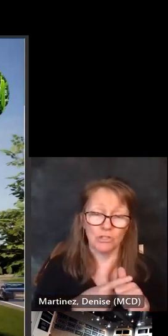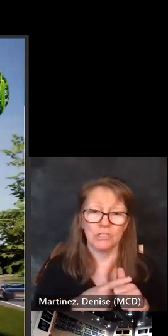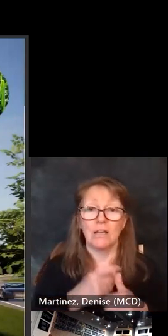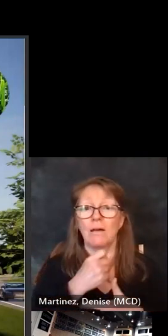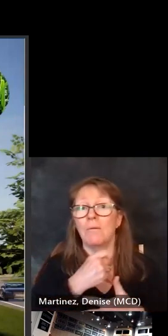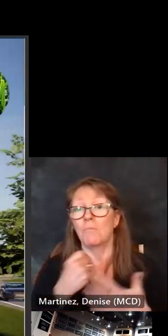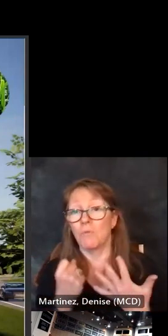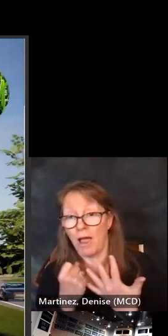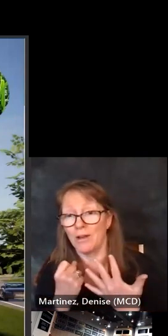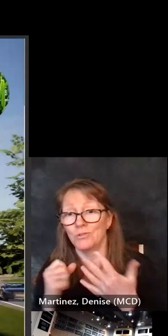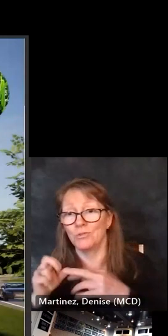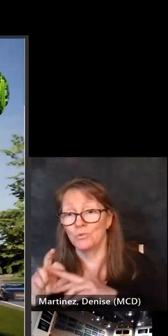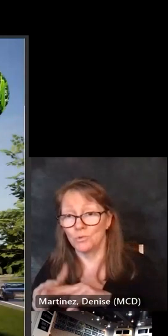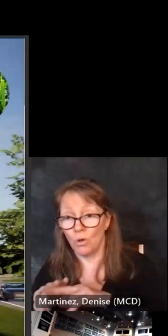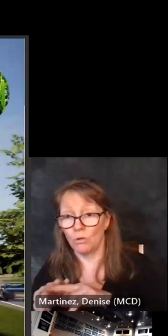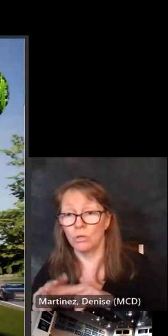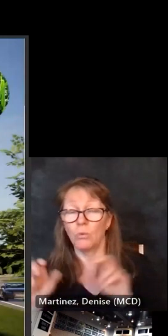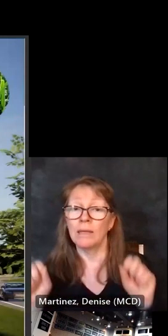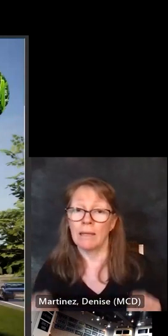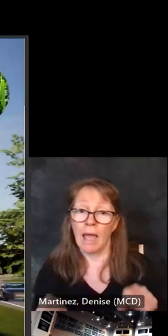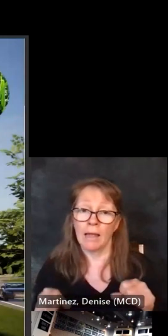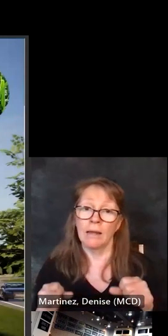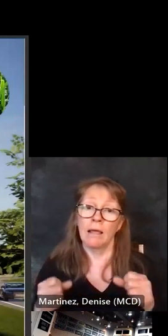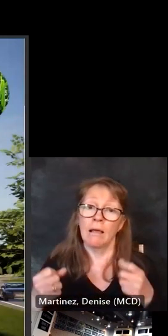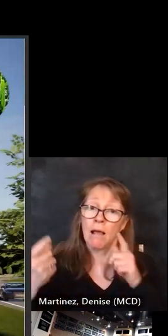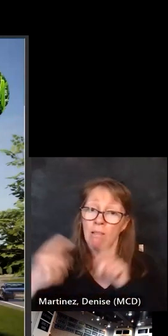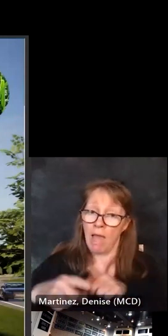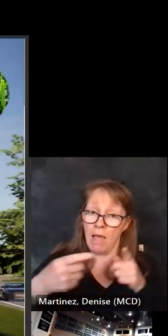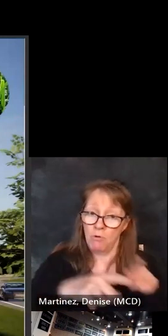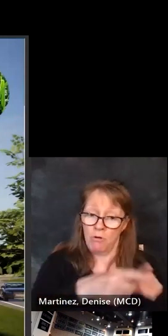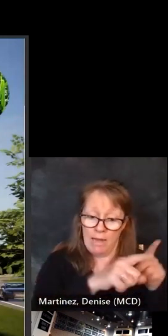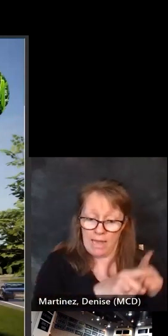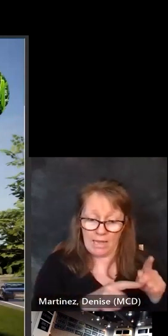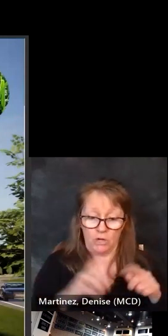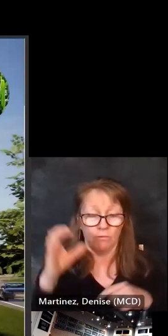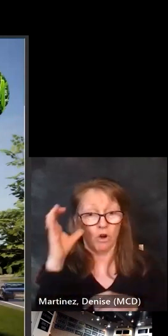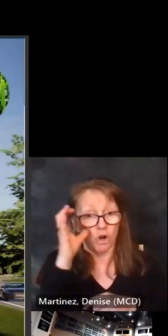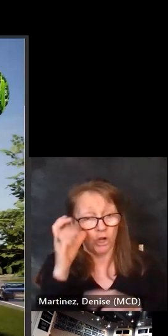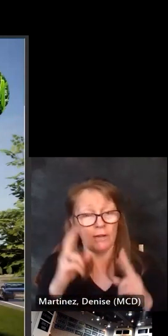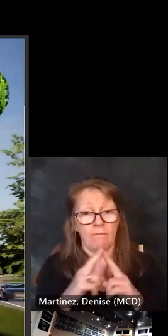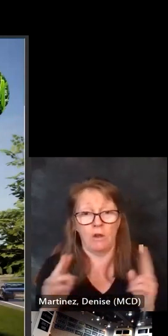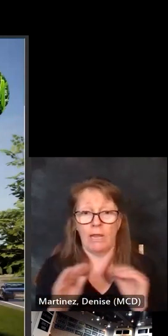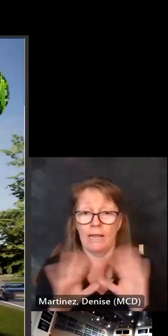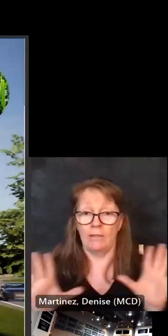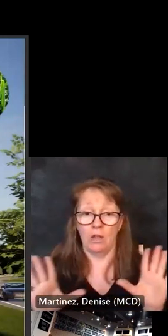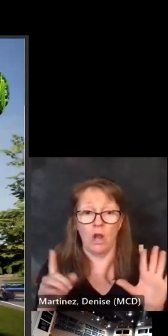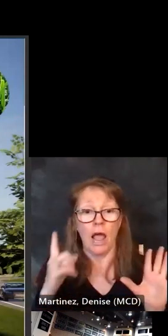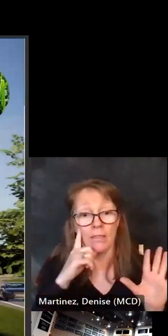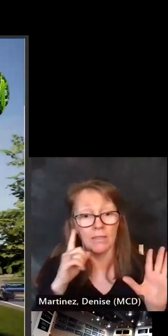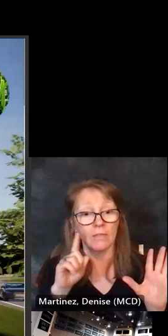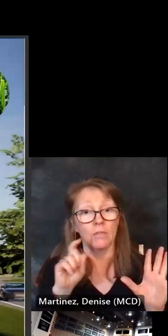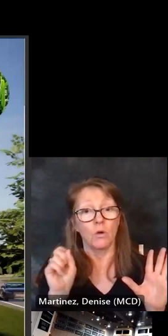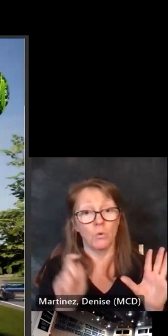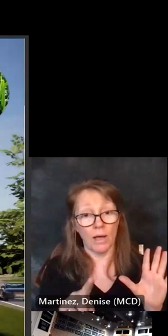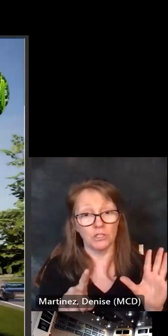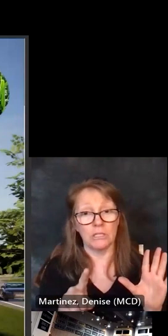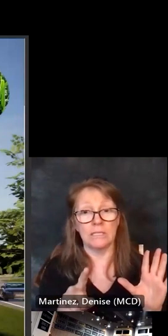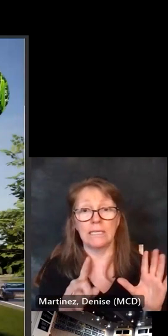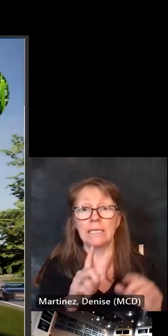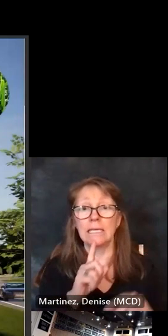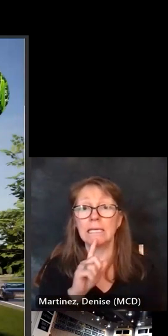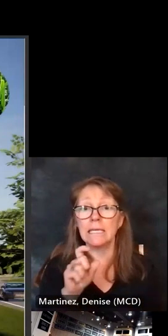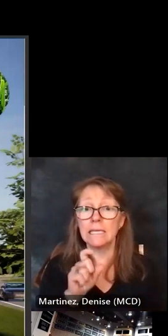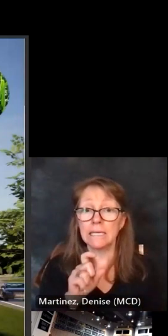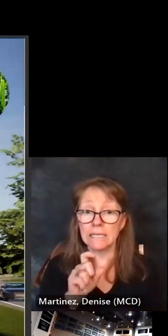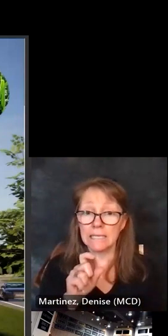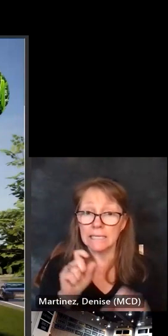collaborate. And I think you heard that very clearly. And so I think the question is there an answer today